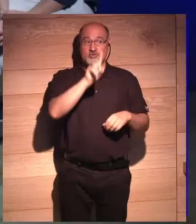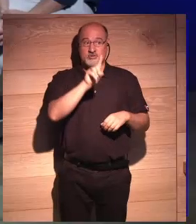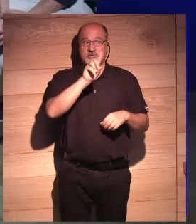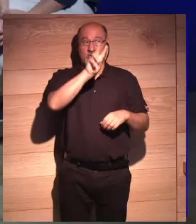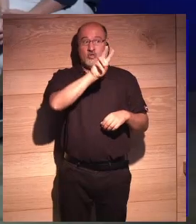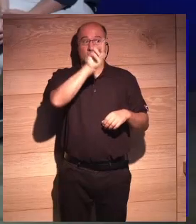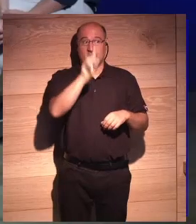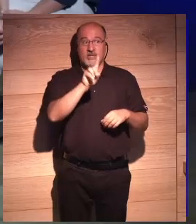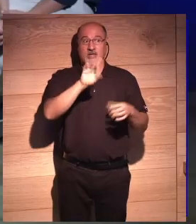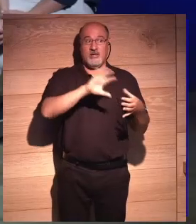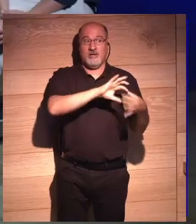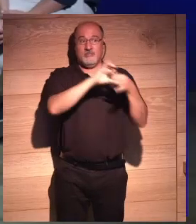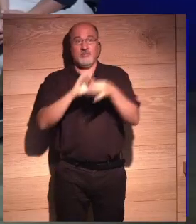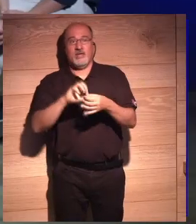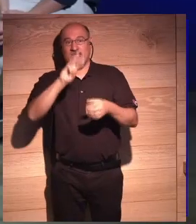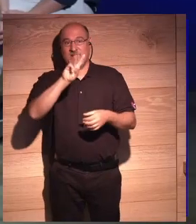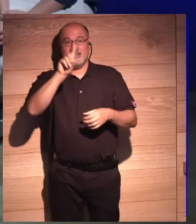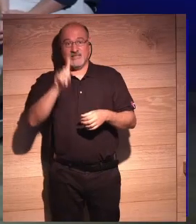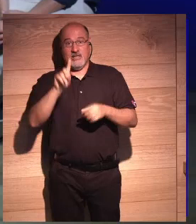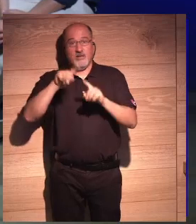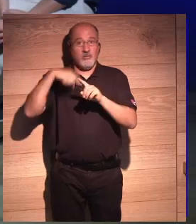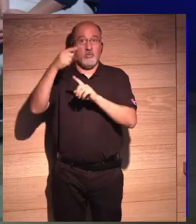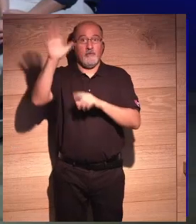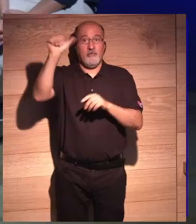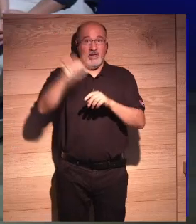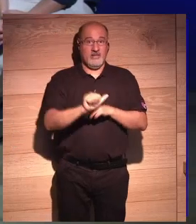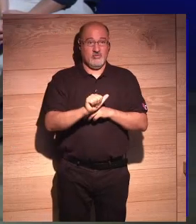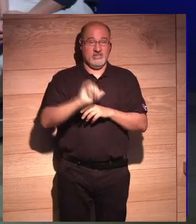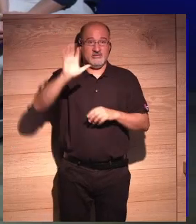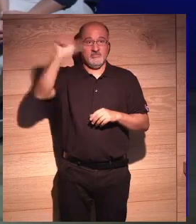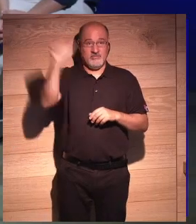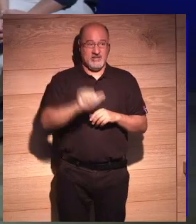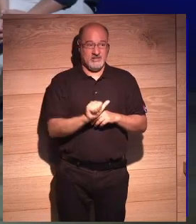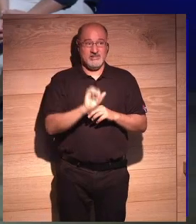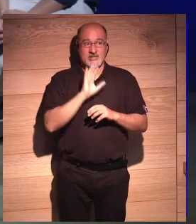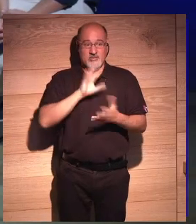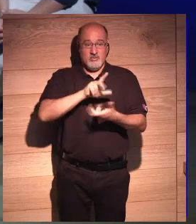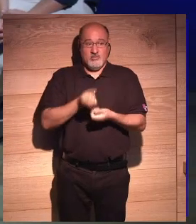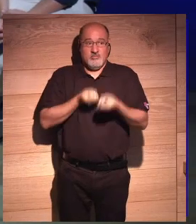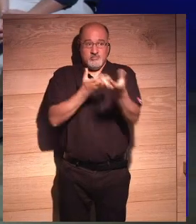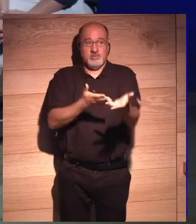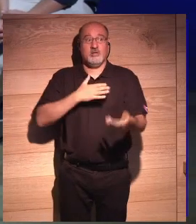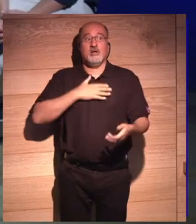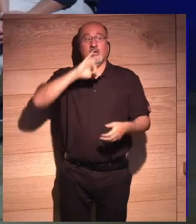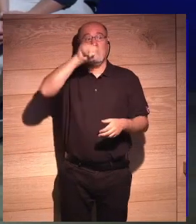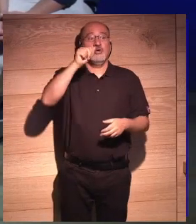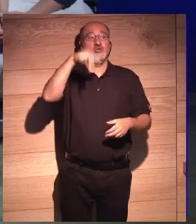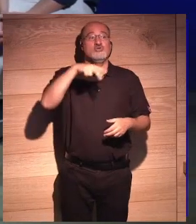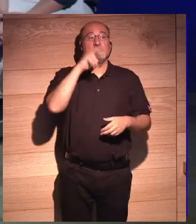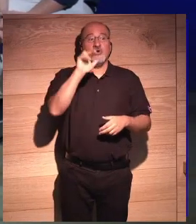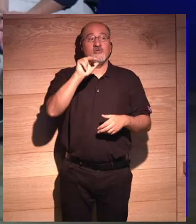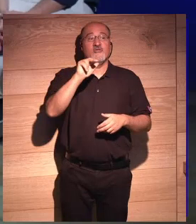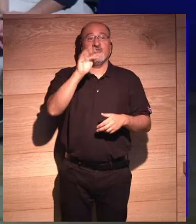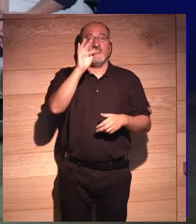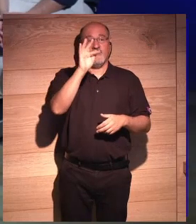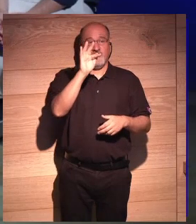Yeah, about speaking about what 2D can do by 3D, what 3D can do by movies. So there was a piece of news that said that Jon Favreau,